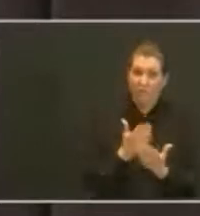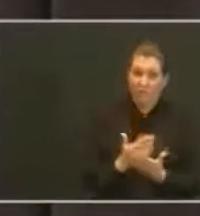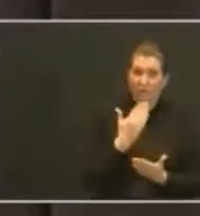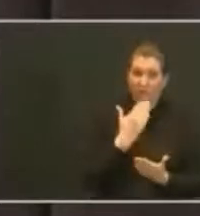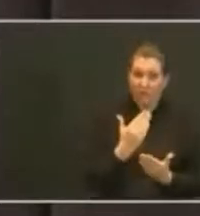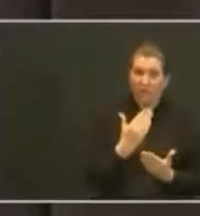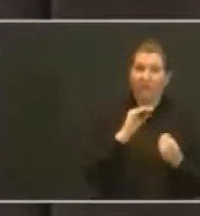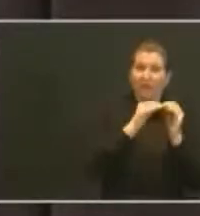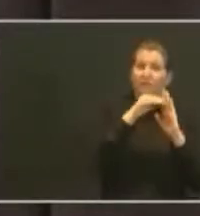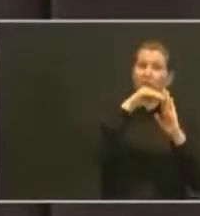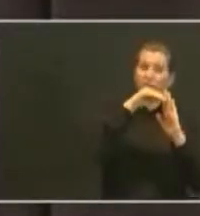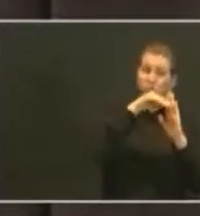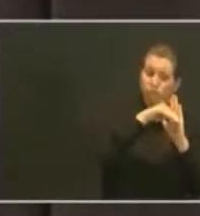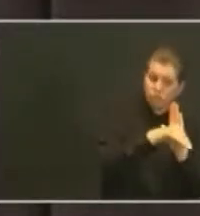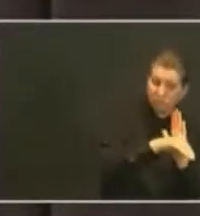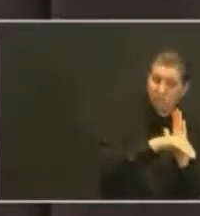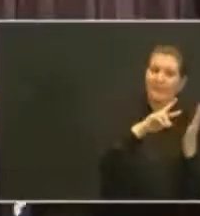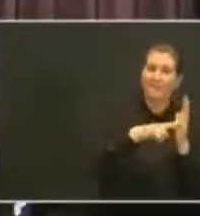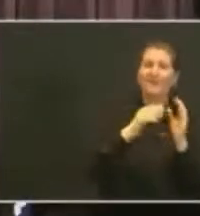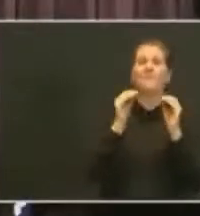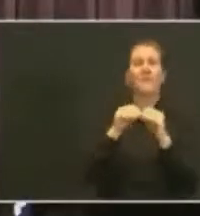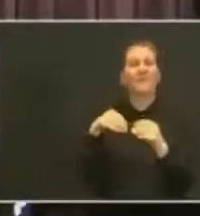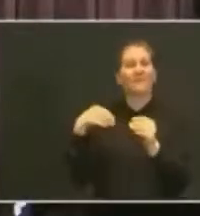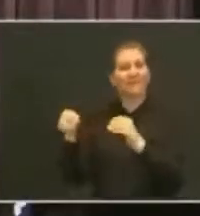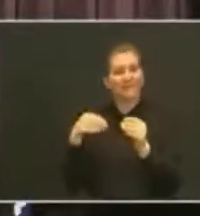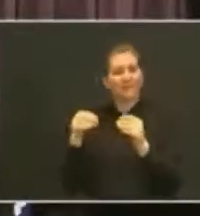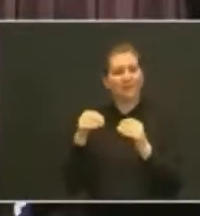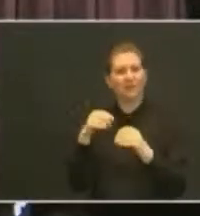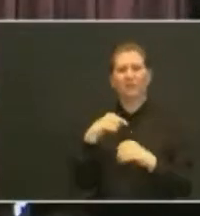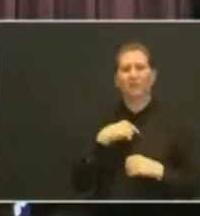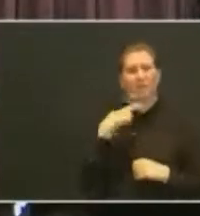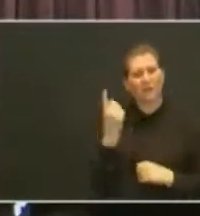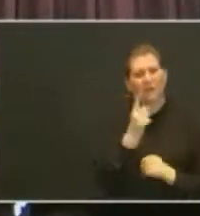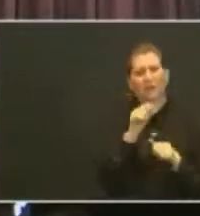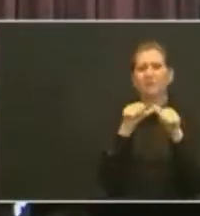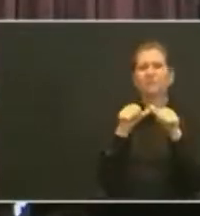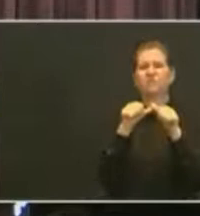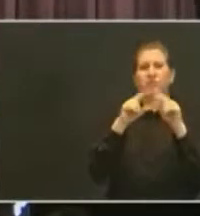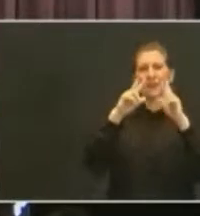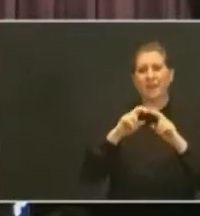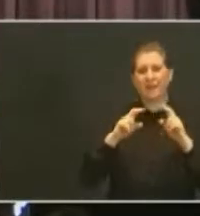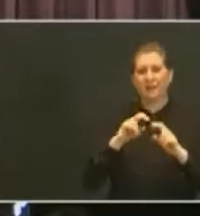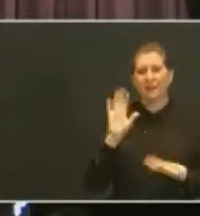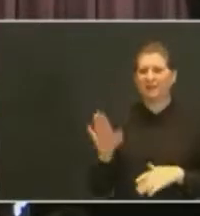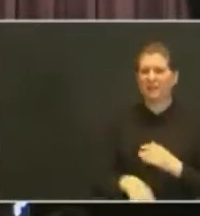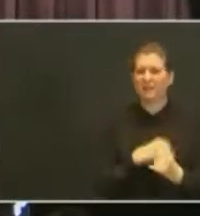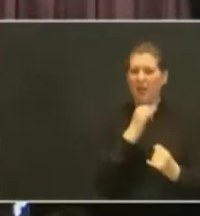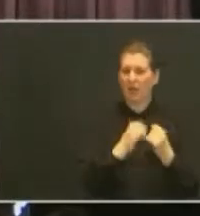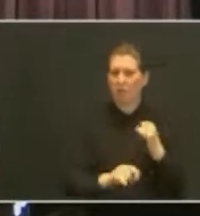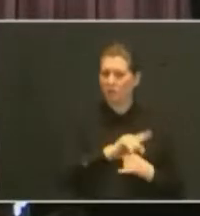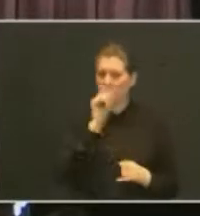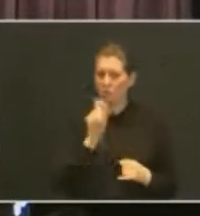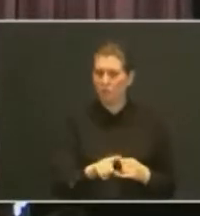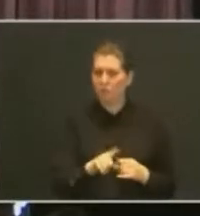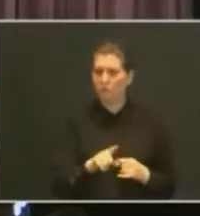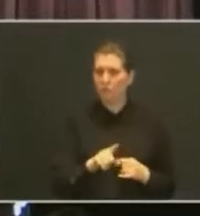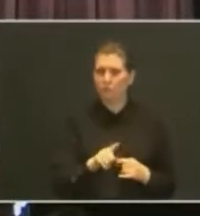in loosening. That's something we're looking at on a regular basis. Just one final question. Would you continue to describe